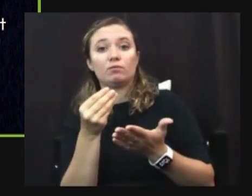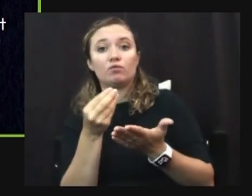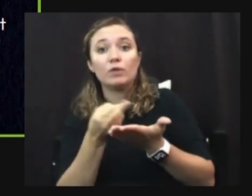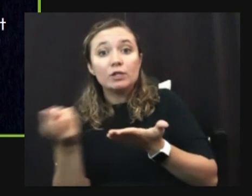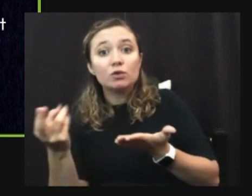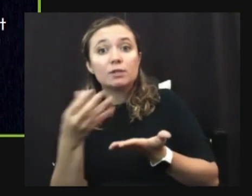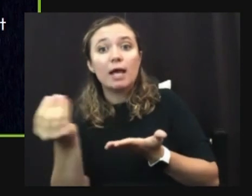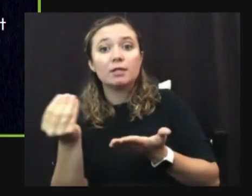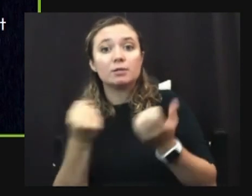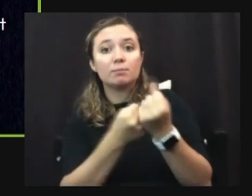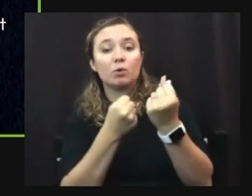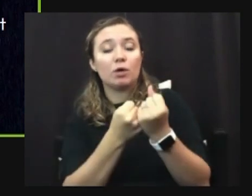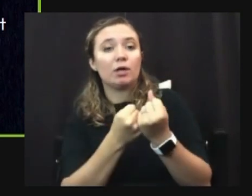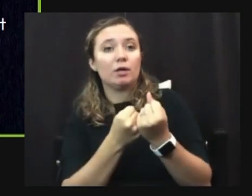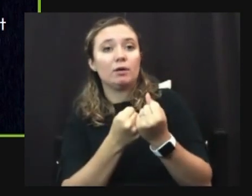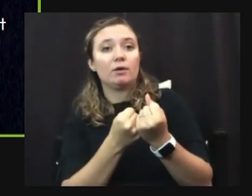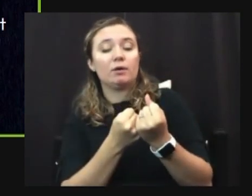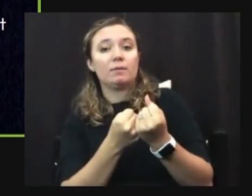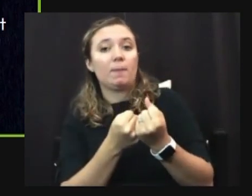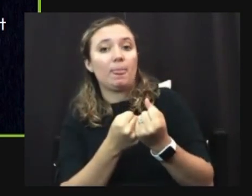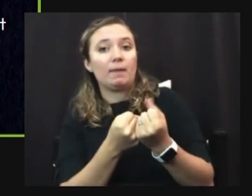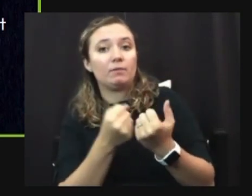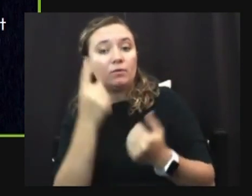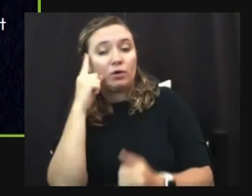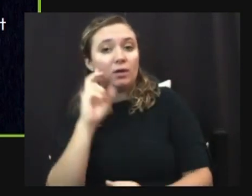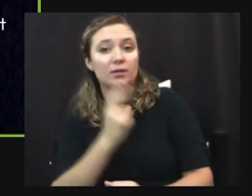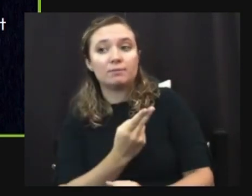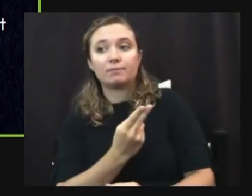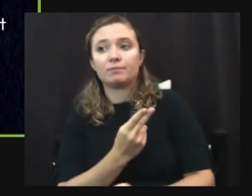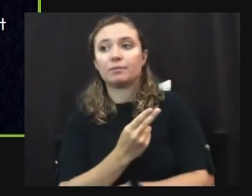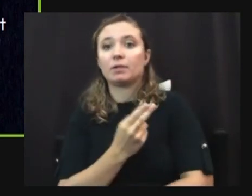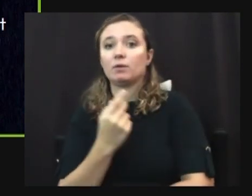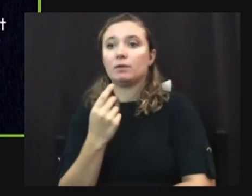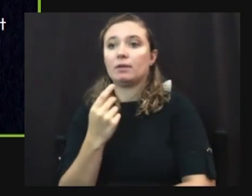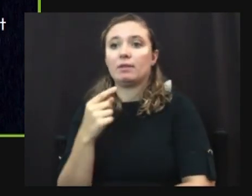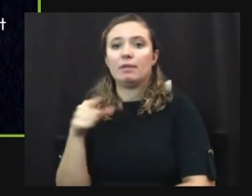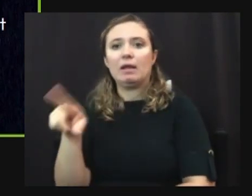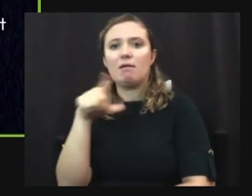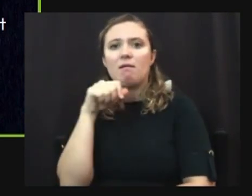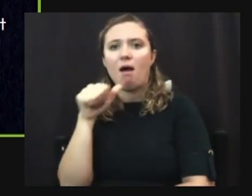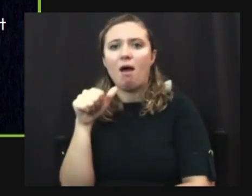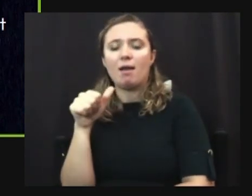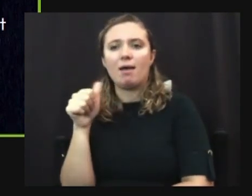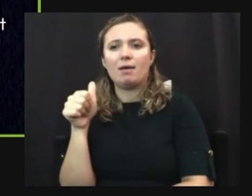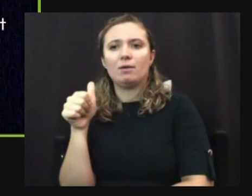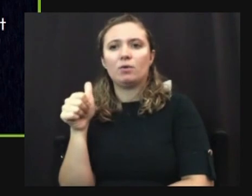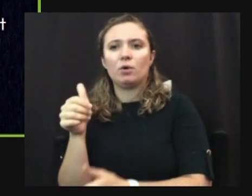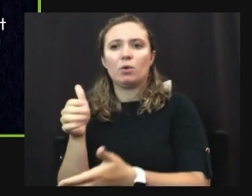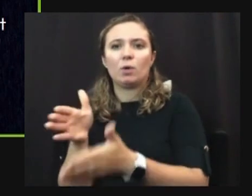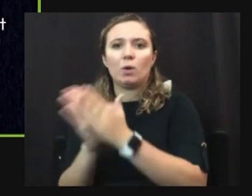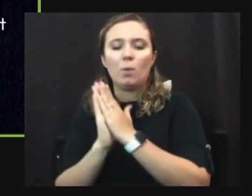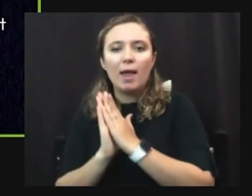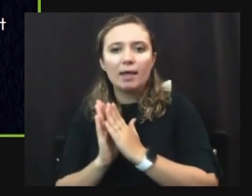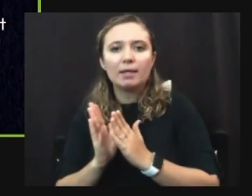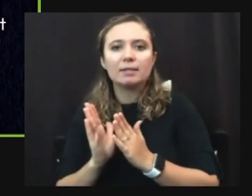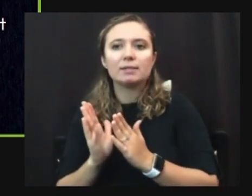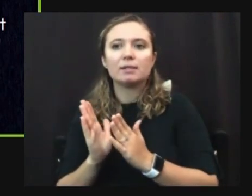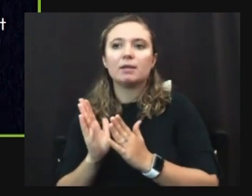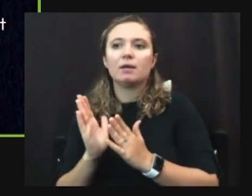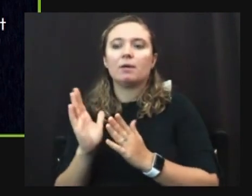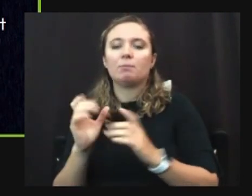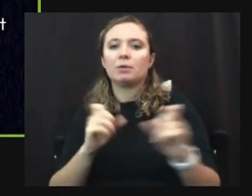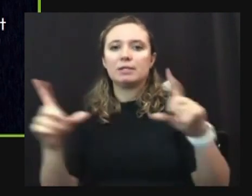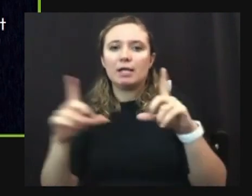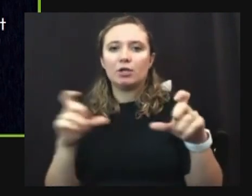Yes. They didn't ask us for presentations ahead of time. They didn't police us. They were co-conspirators